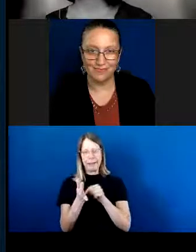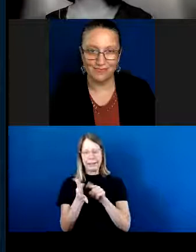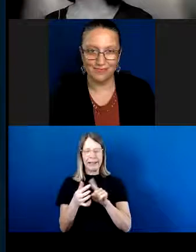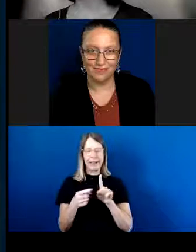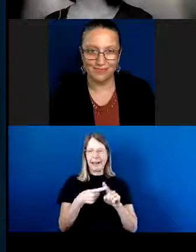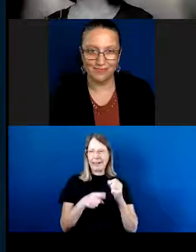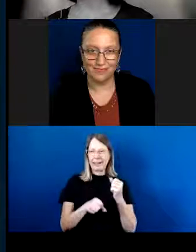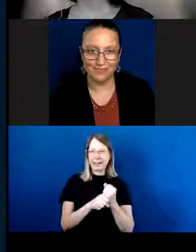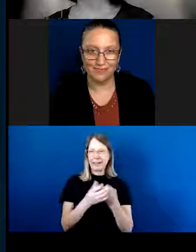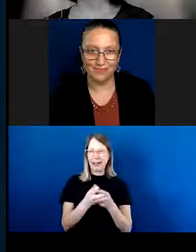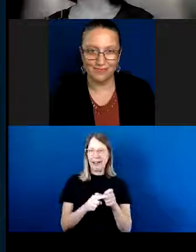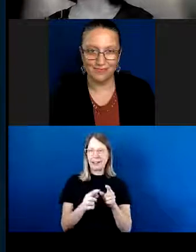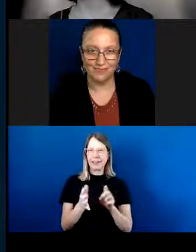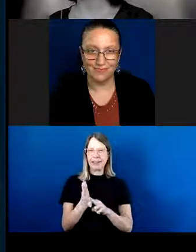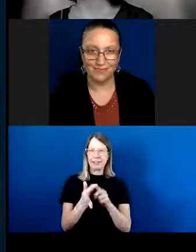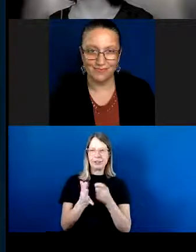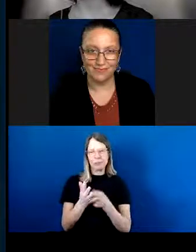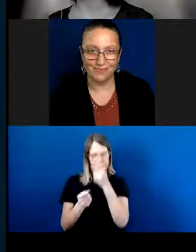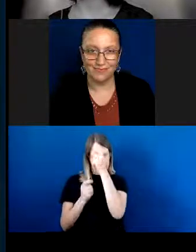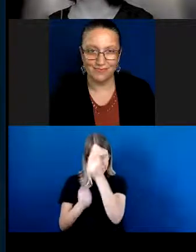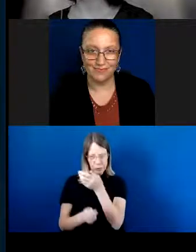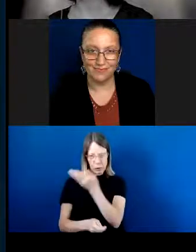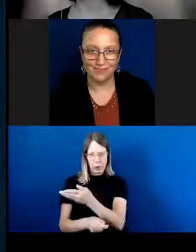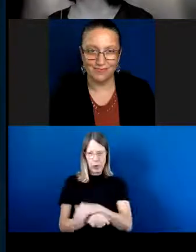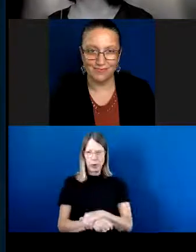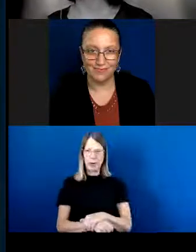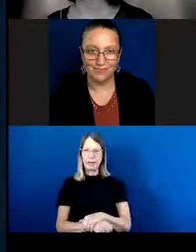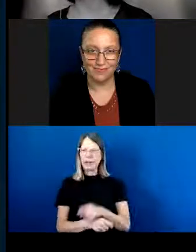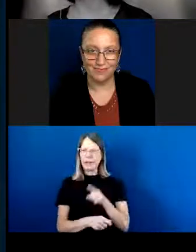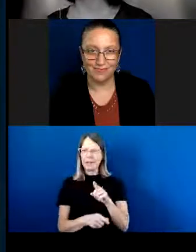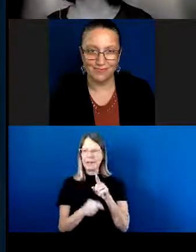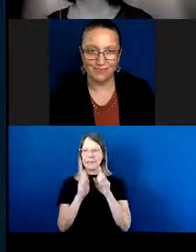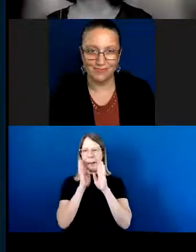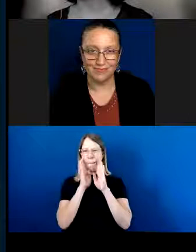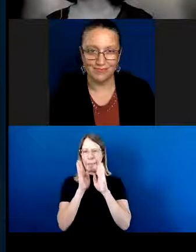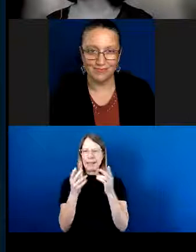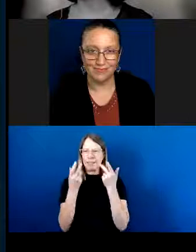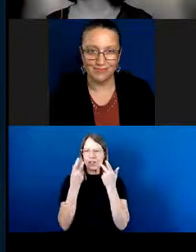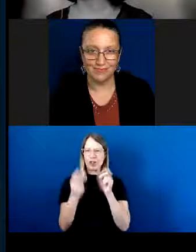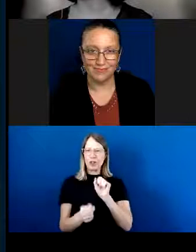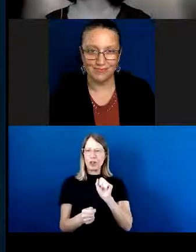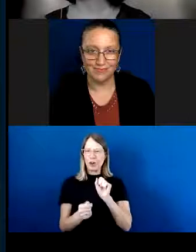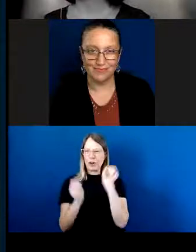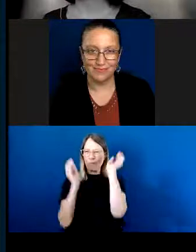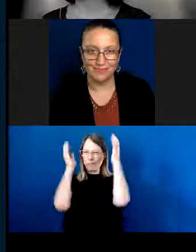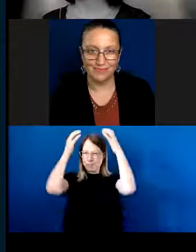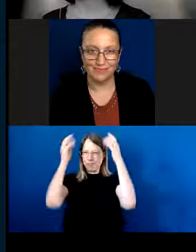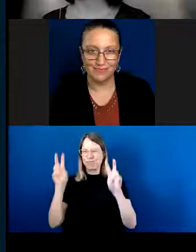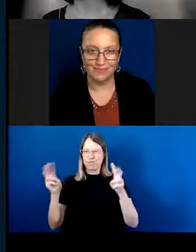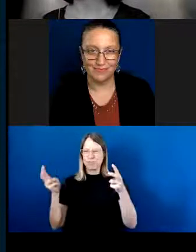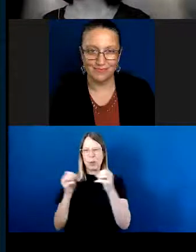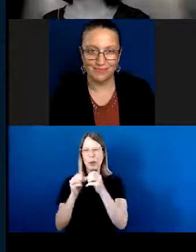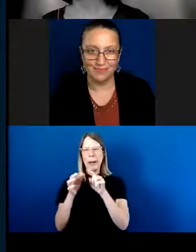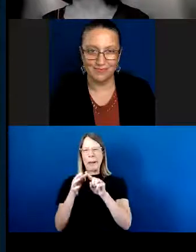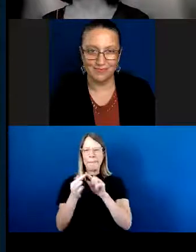This bust is based on a photograph by David Farrell featuring JUANITA's amazing iconic high beehive-style hairdo, and it now sits on